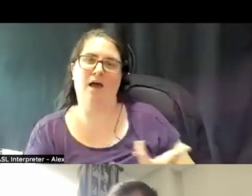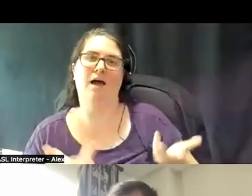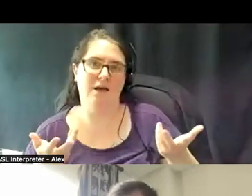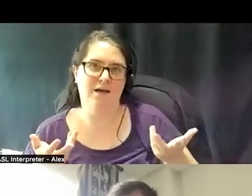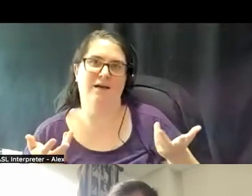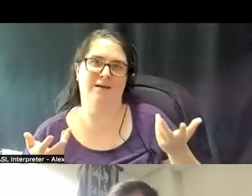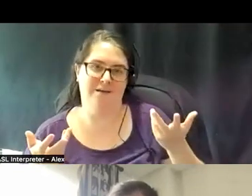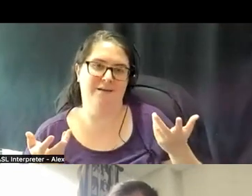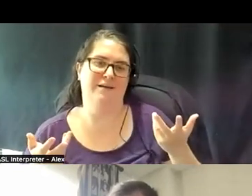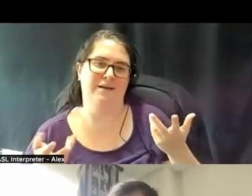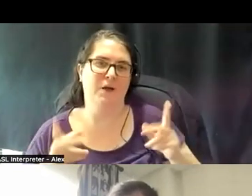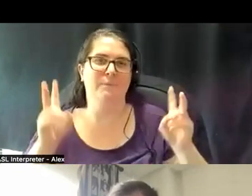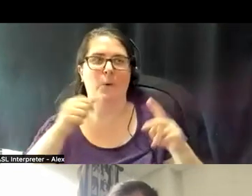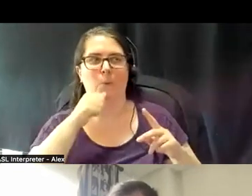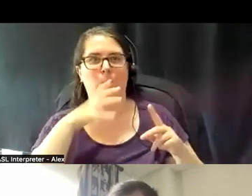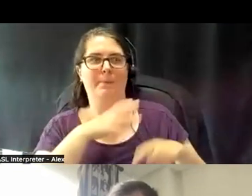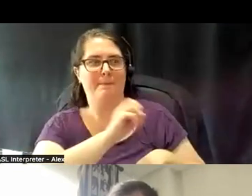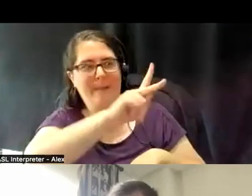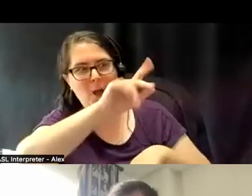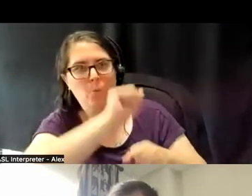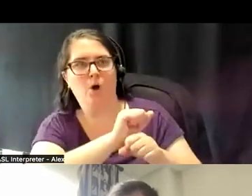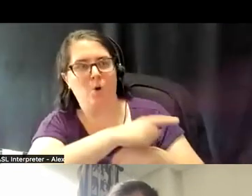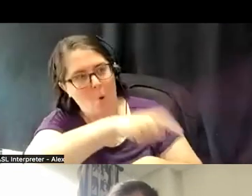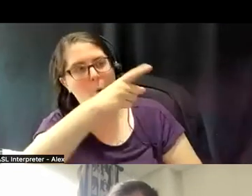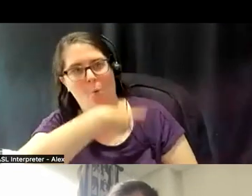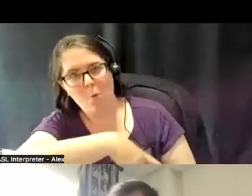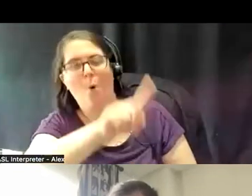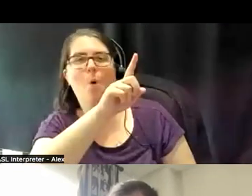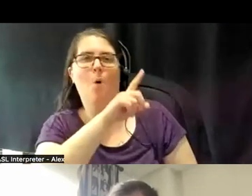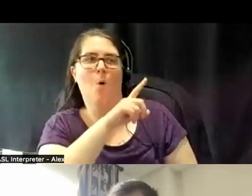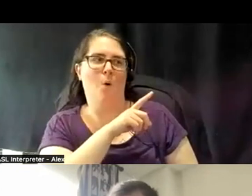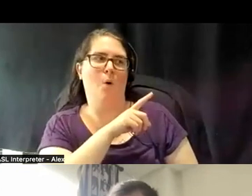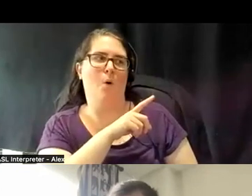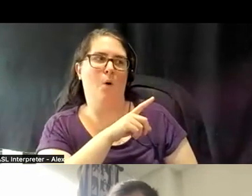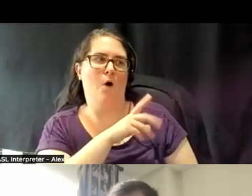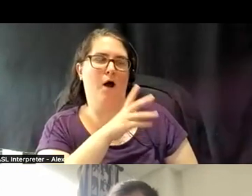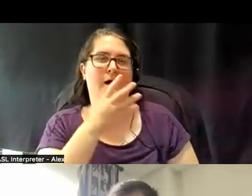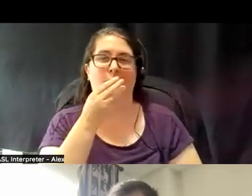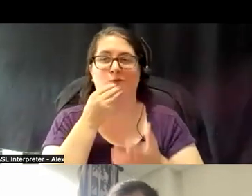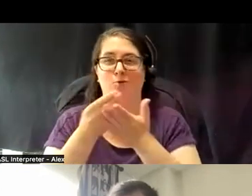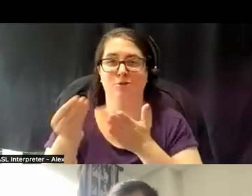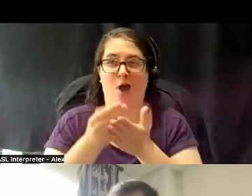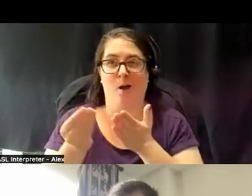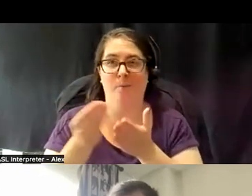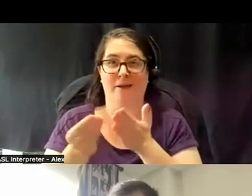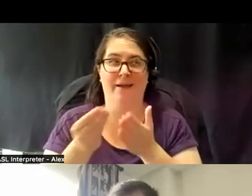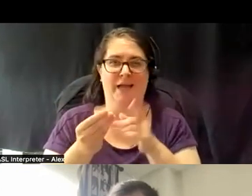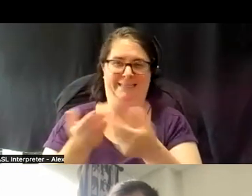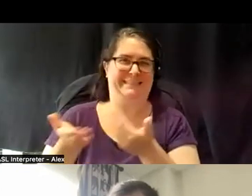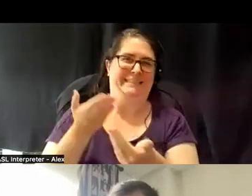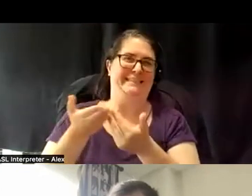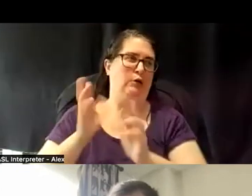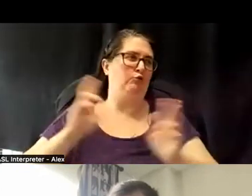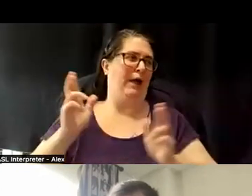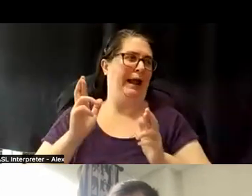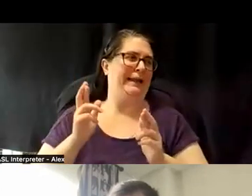to like get women back into the workforce, you know, use the grocery store, you know, buy food that's pre-cut up. And,